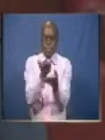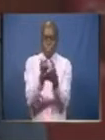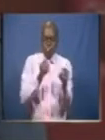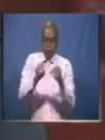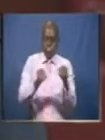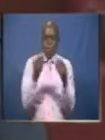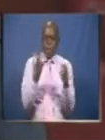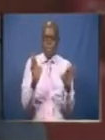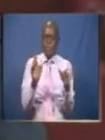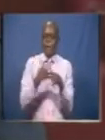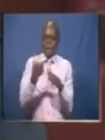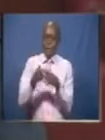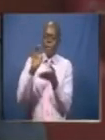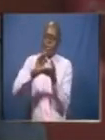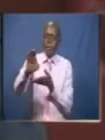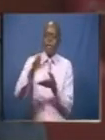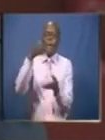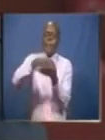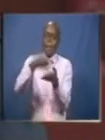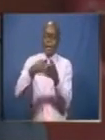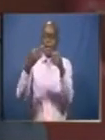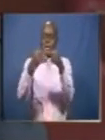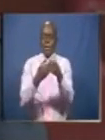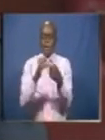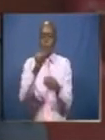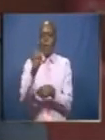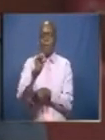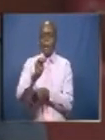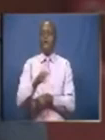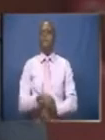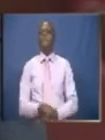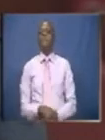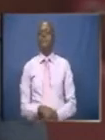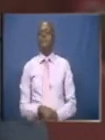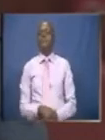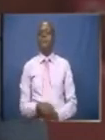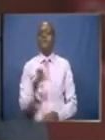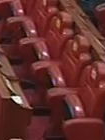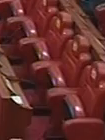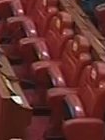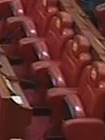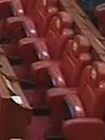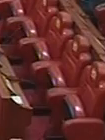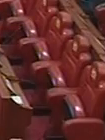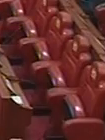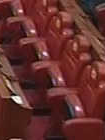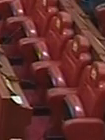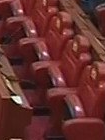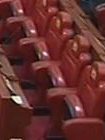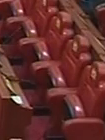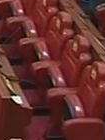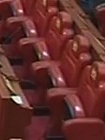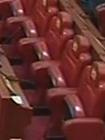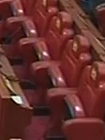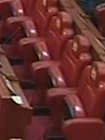proposals, then they will be able to disperse monies, Mr. Speaker, to the constituency committees. Lessonet, however, asked